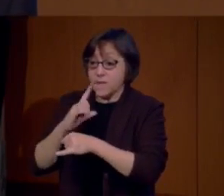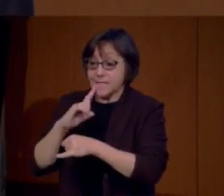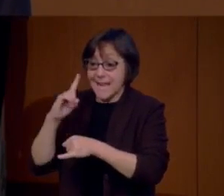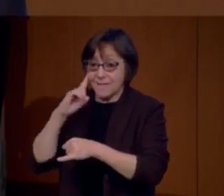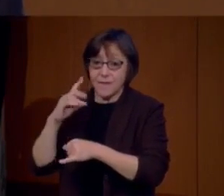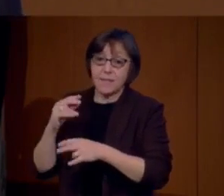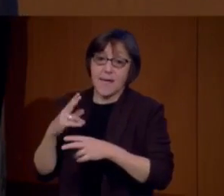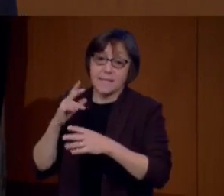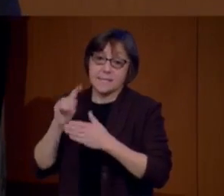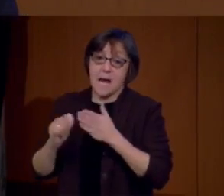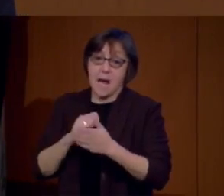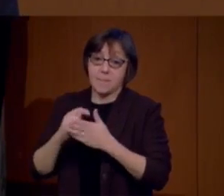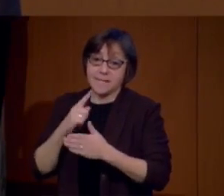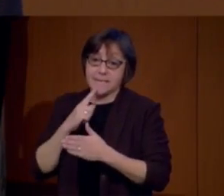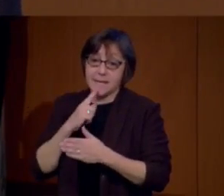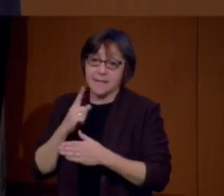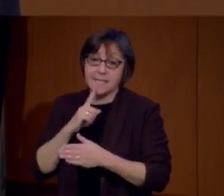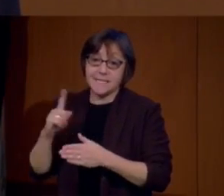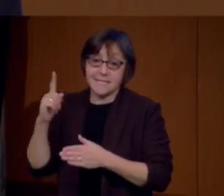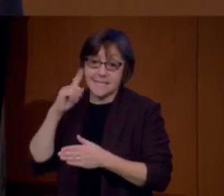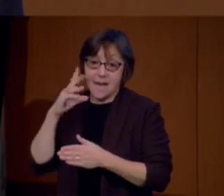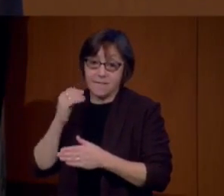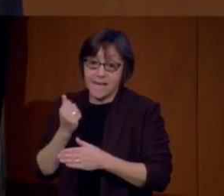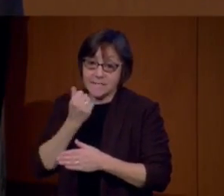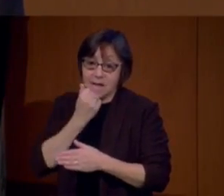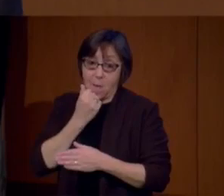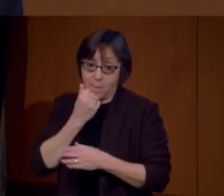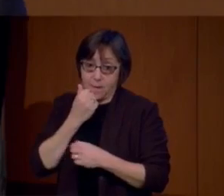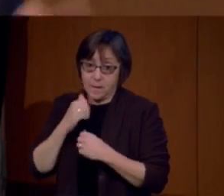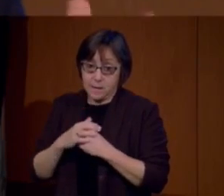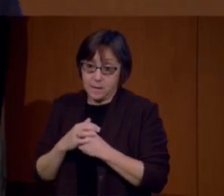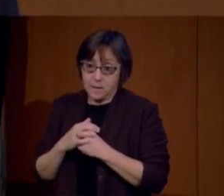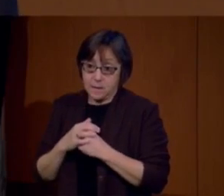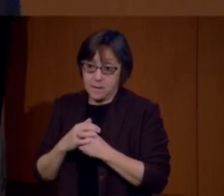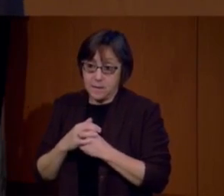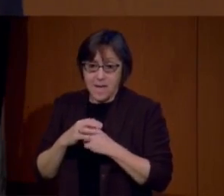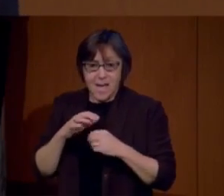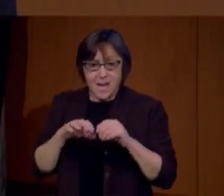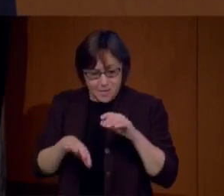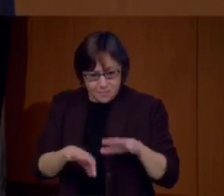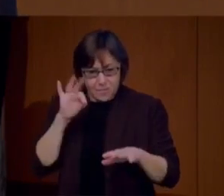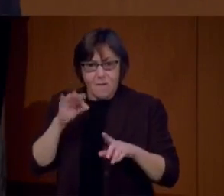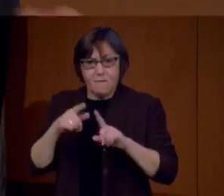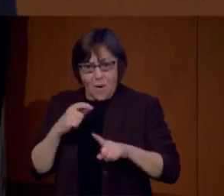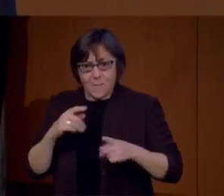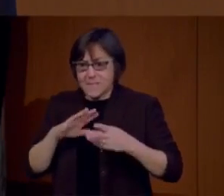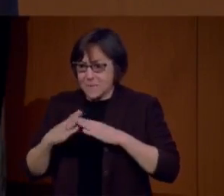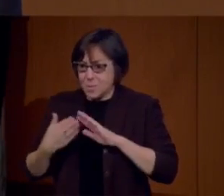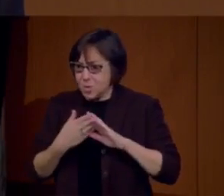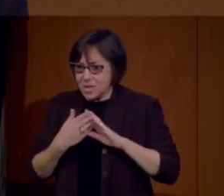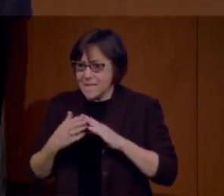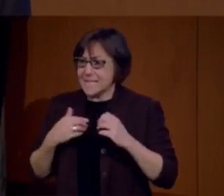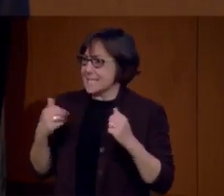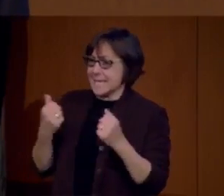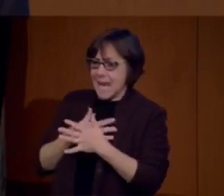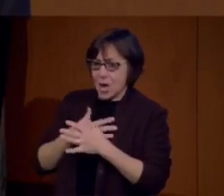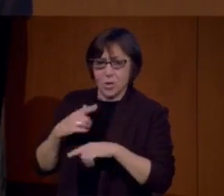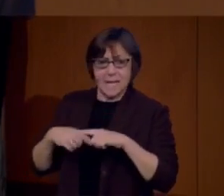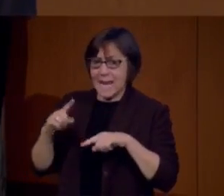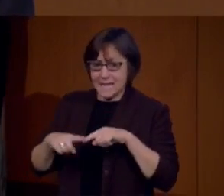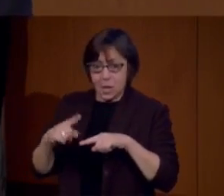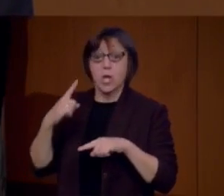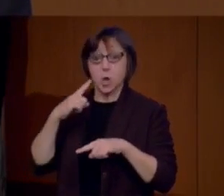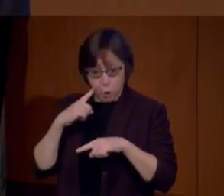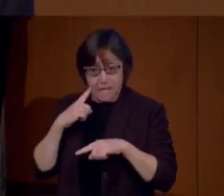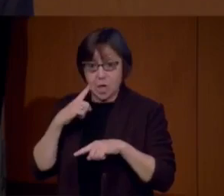always said, the Iowa School for the Deaf and Dumb. Taken out of his community. First of all, he's frightened. He can't hear anything. He could hear before. Now he